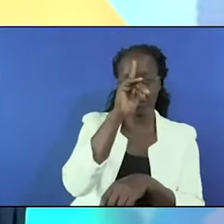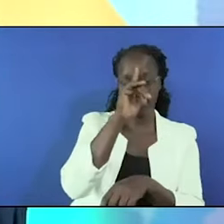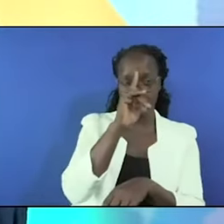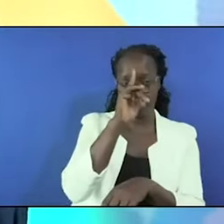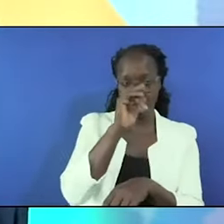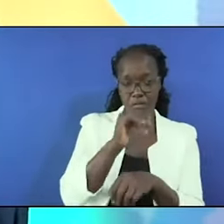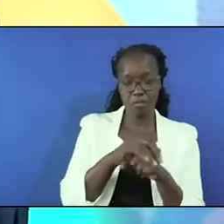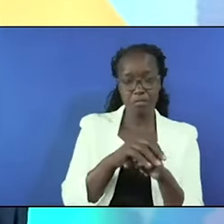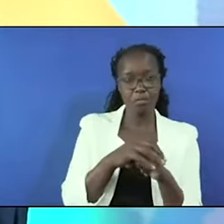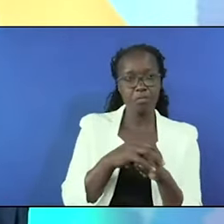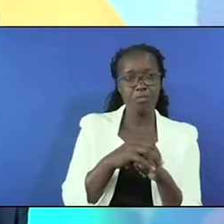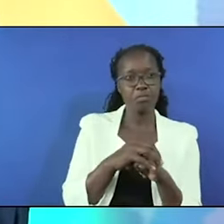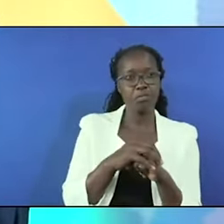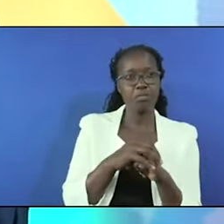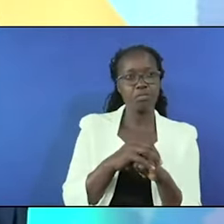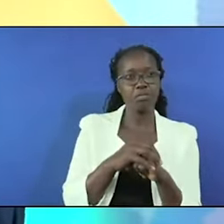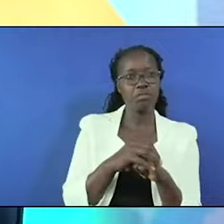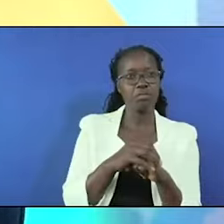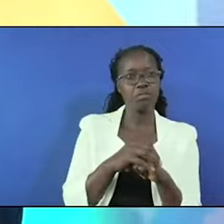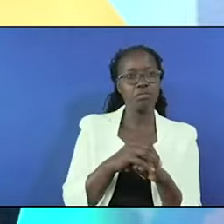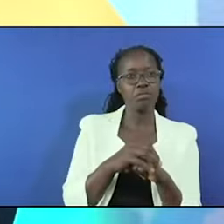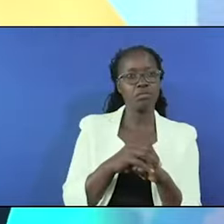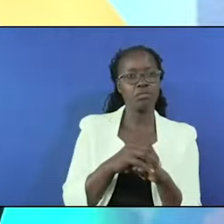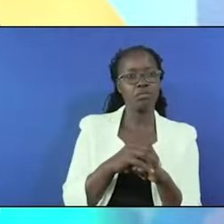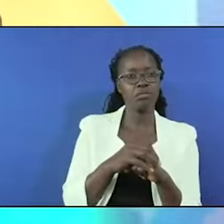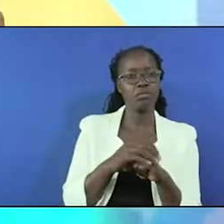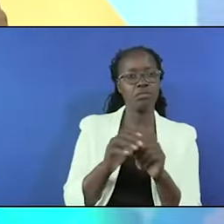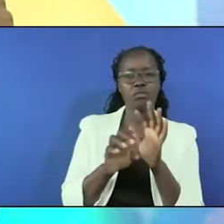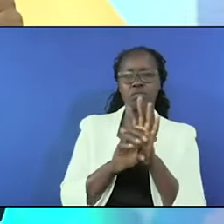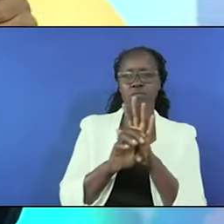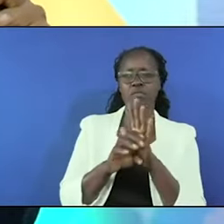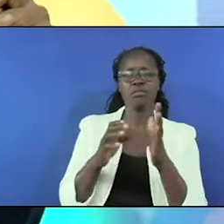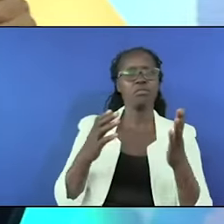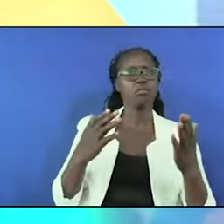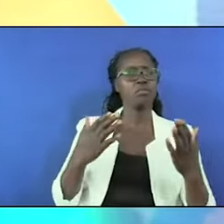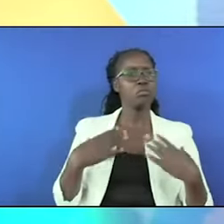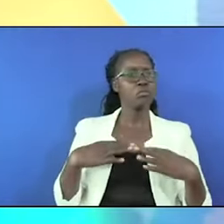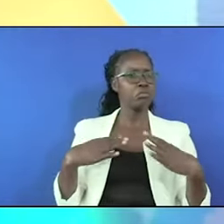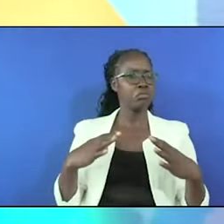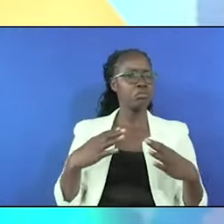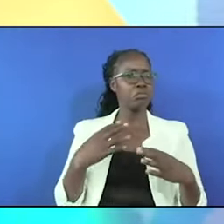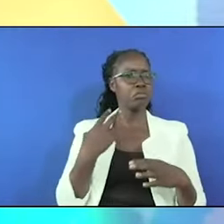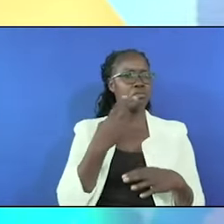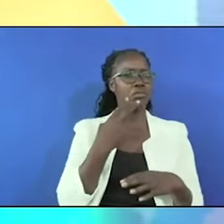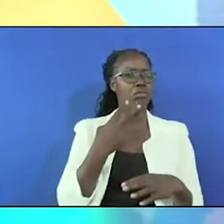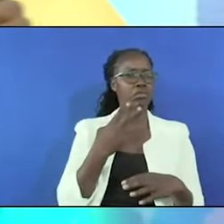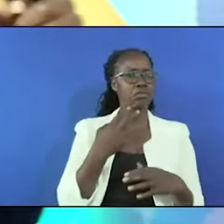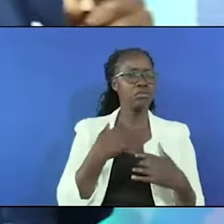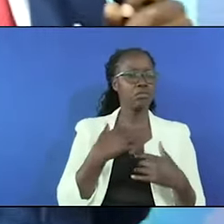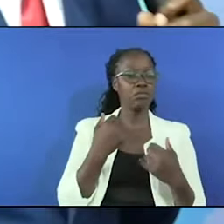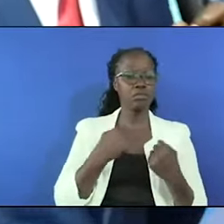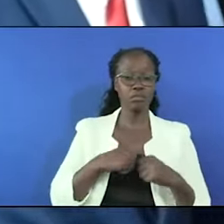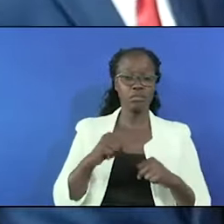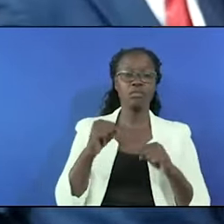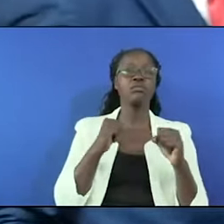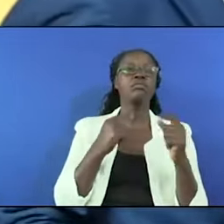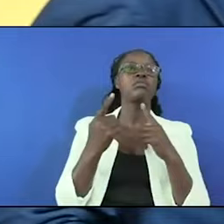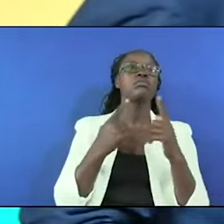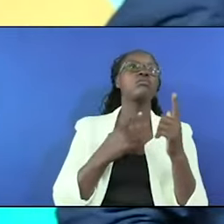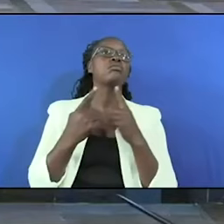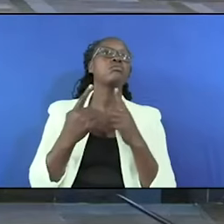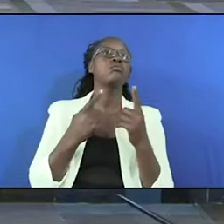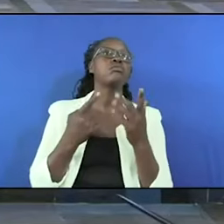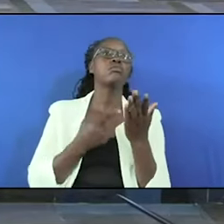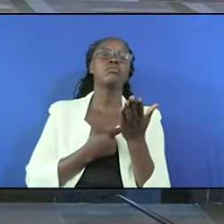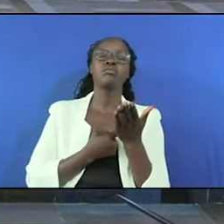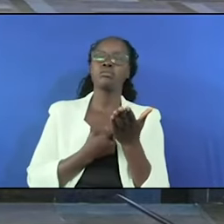call. All the examples of people whom we have been able to talk about all this